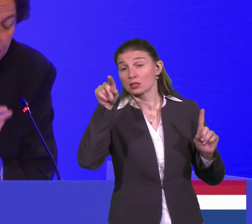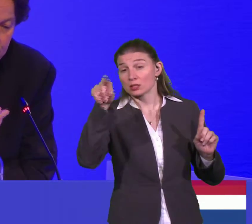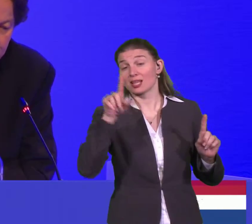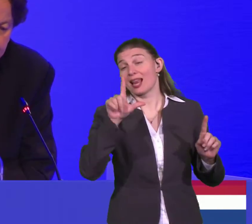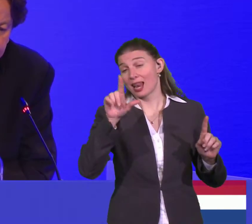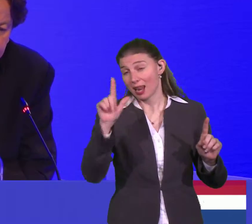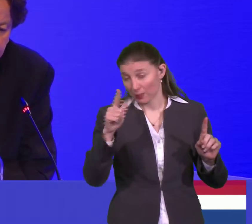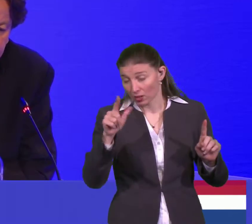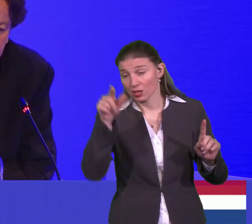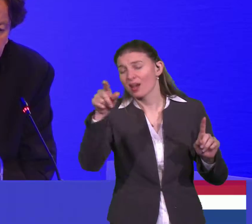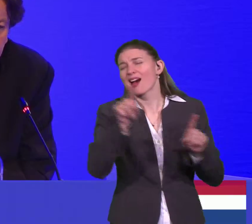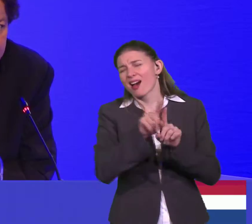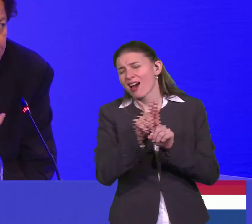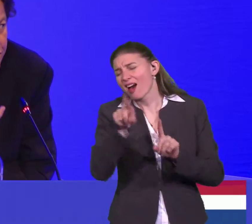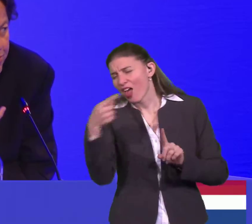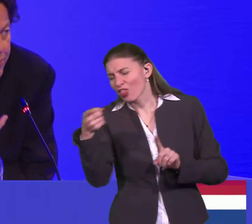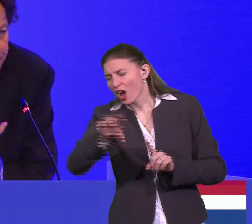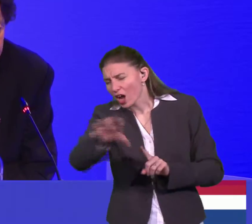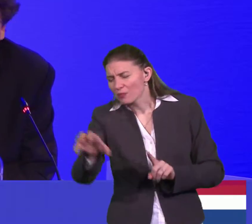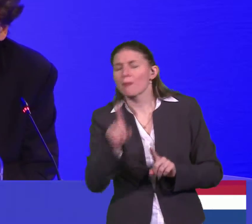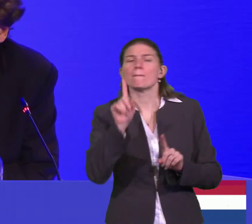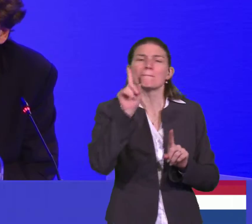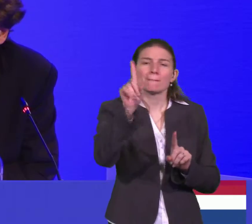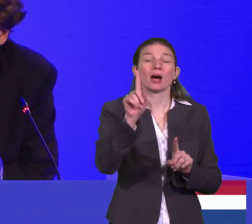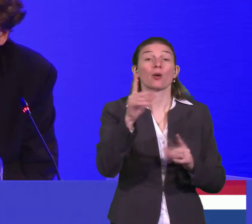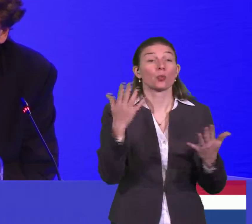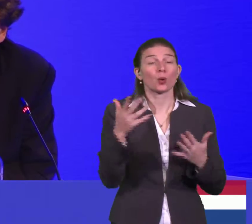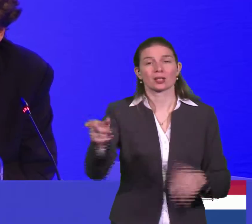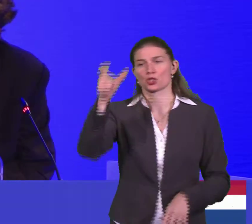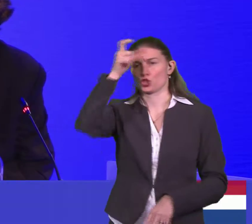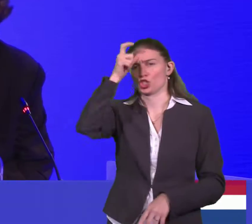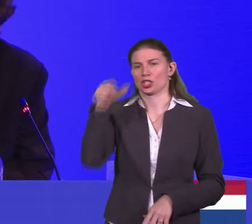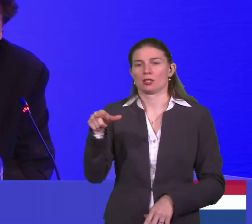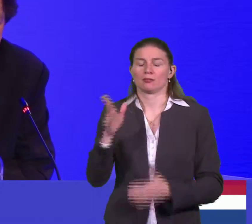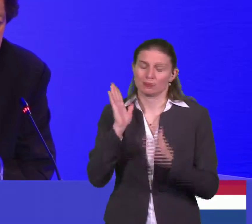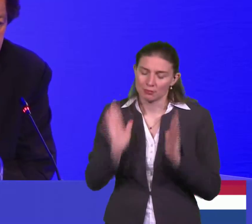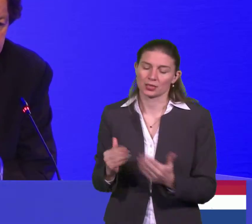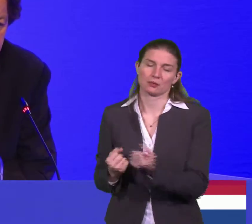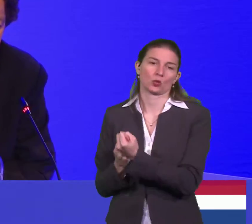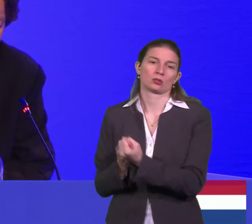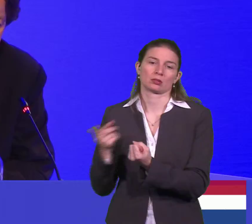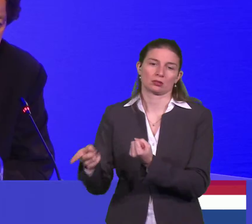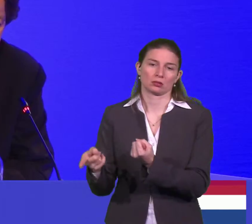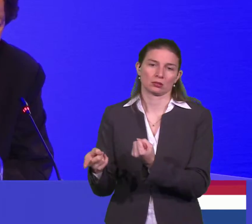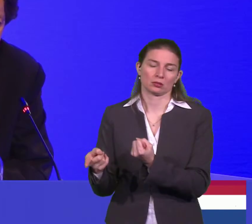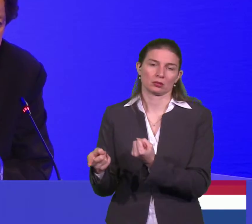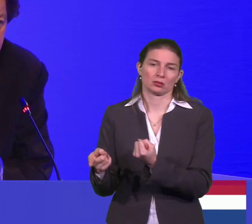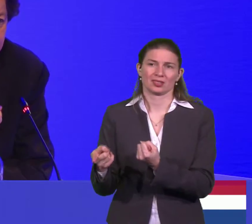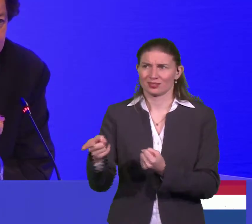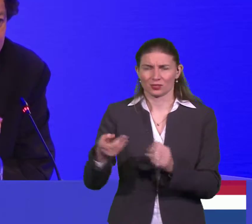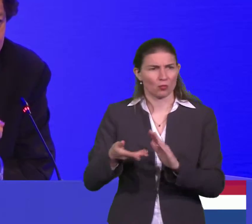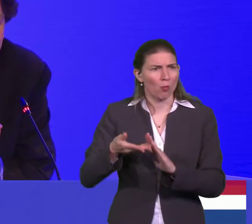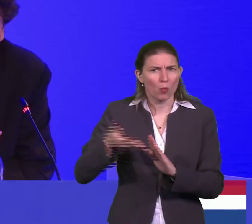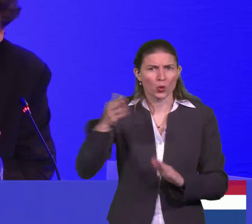and Lebanon, but also with other countries, a real support for Turkey, which is taking up more than 2 million refugees,